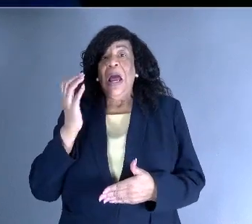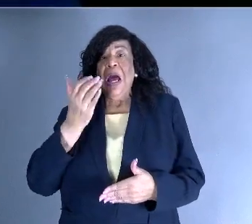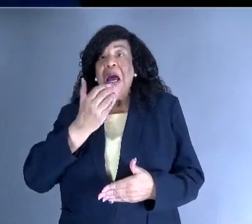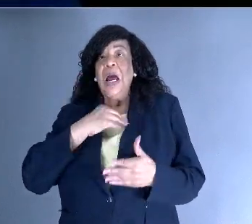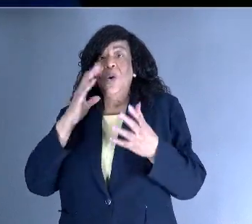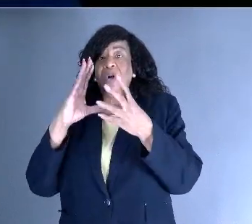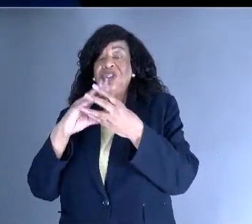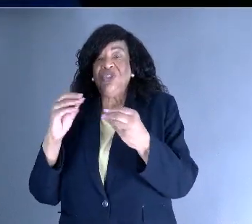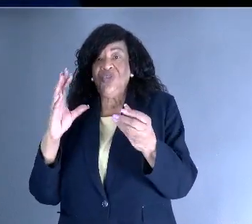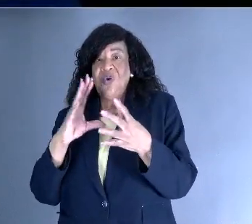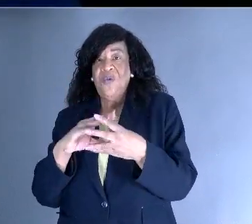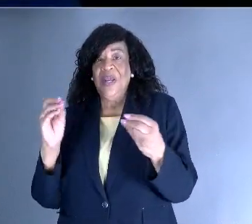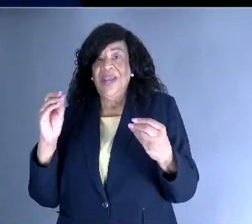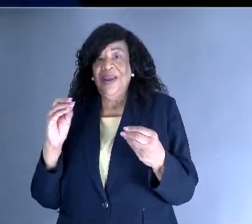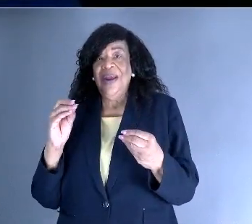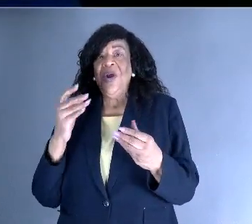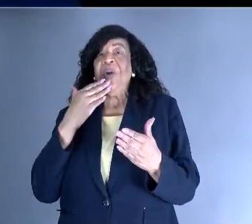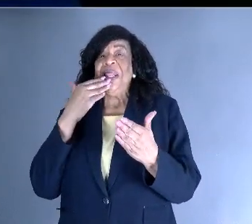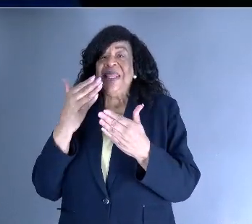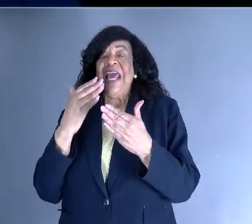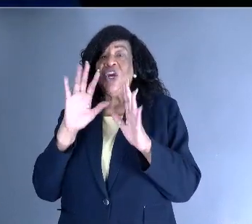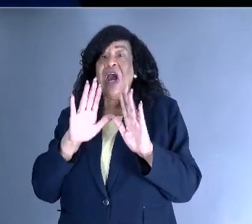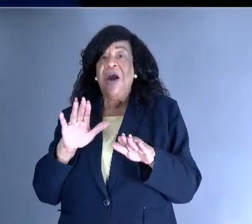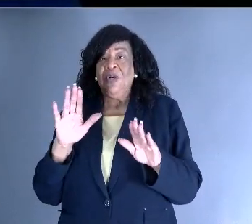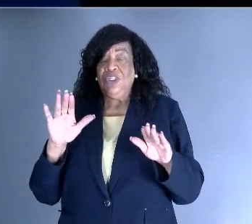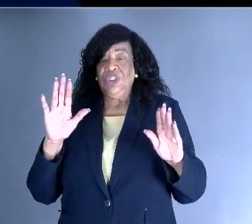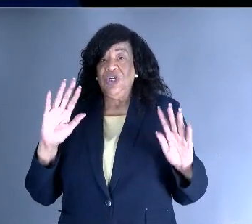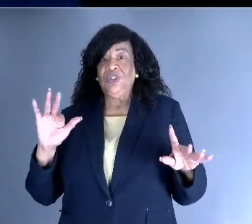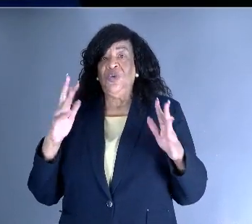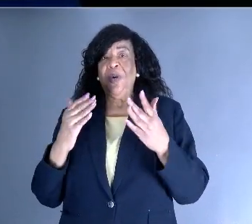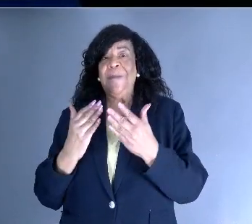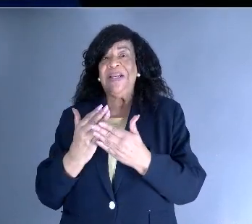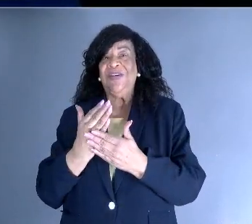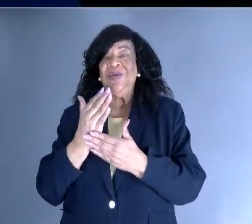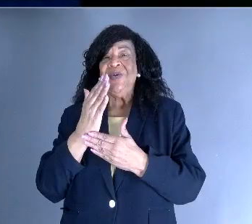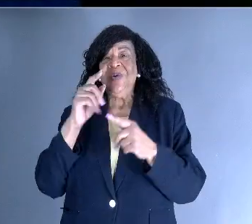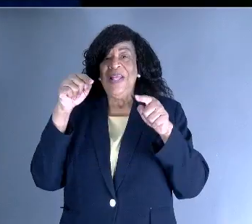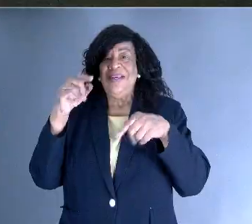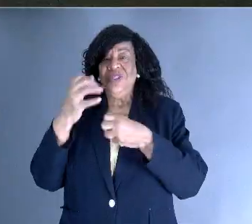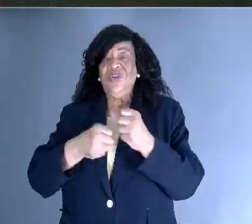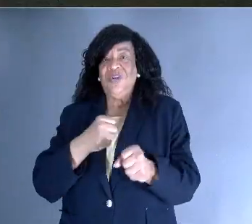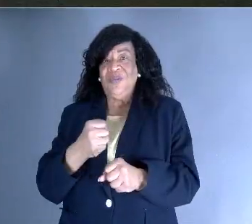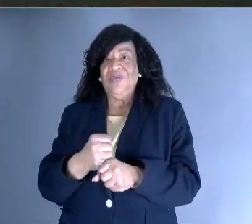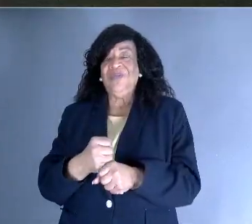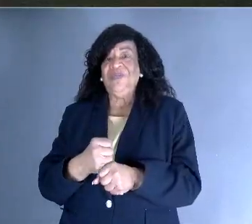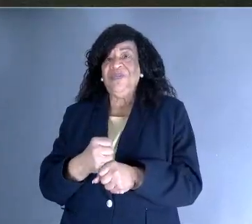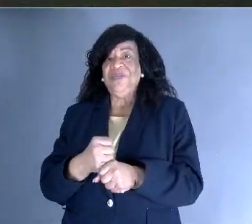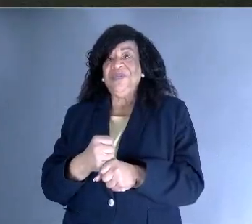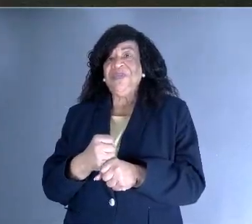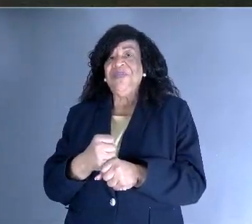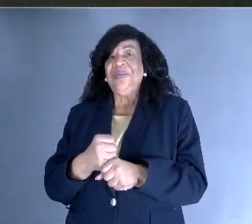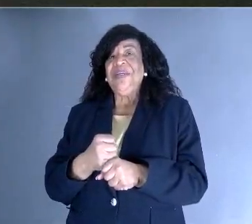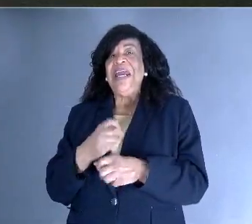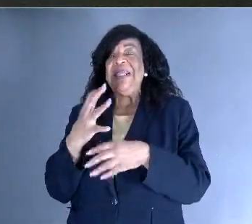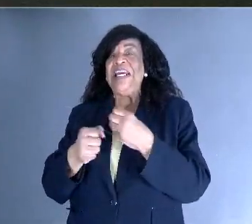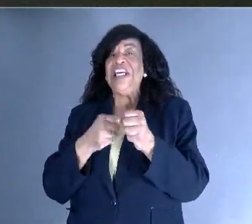remember this year and for years to come they will